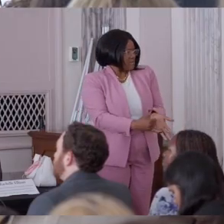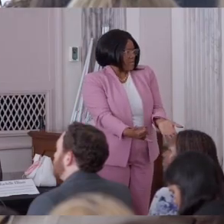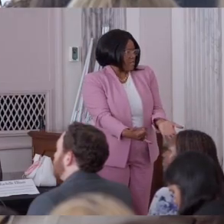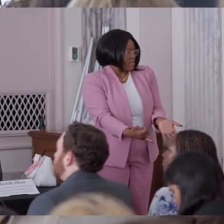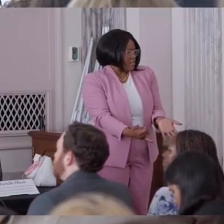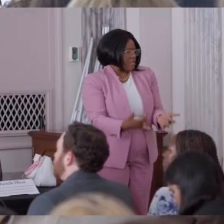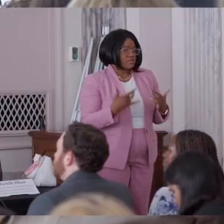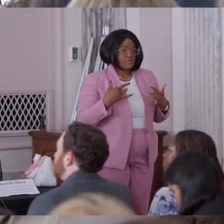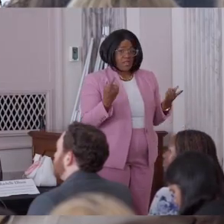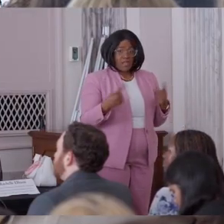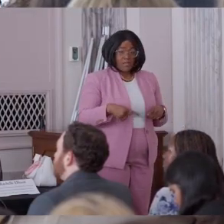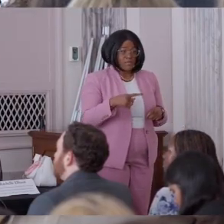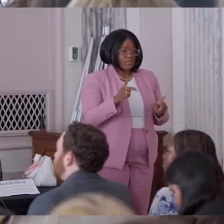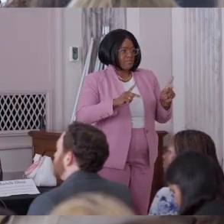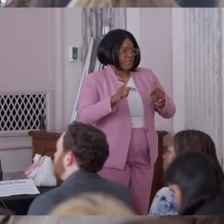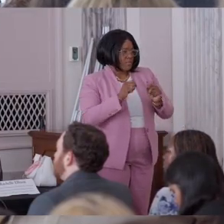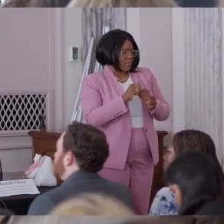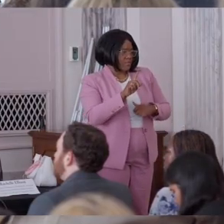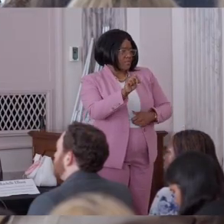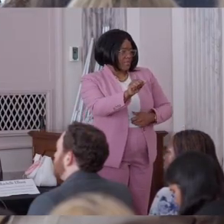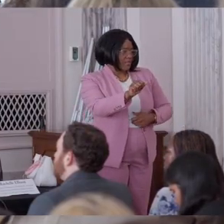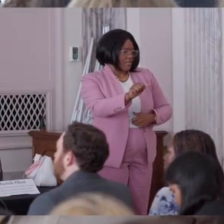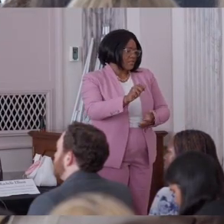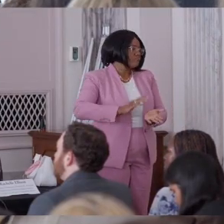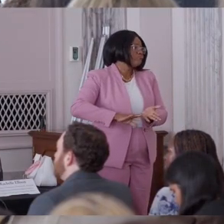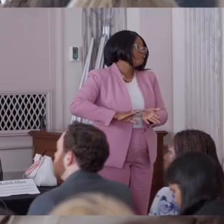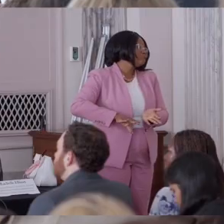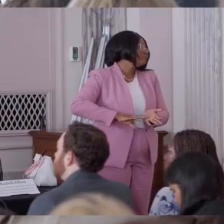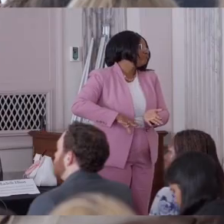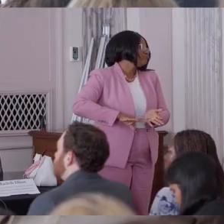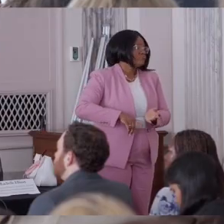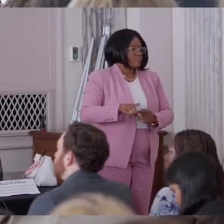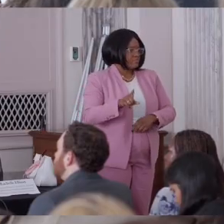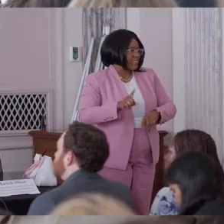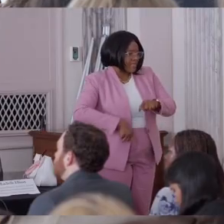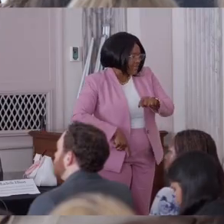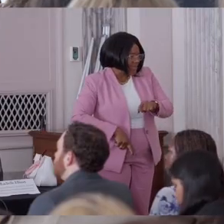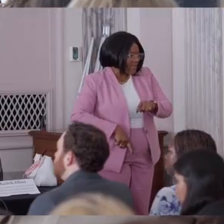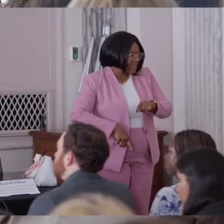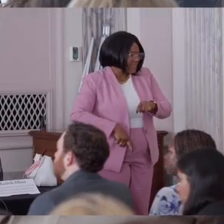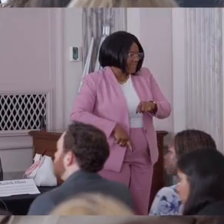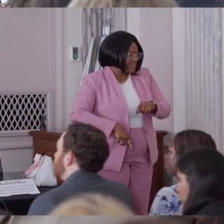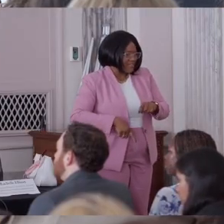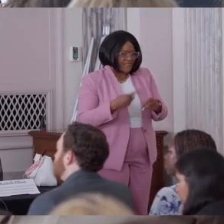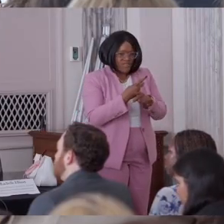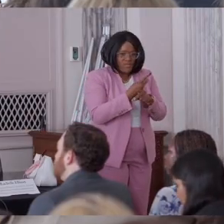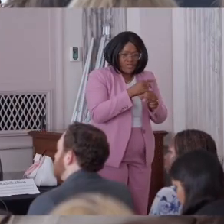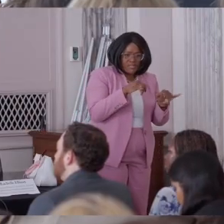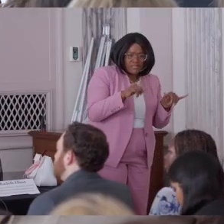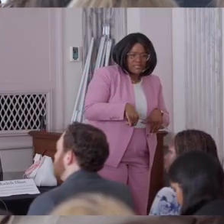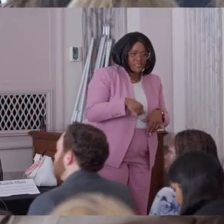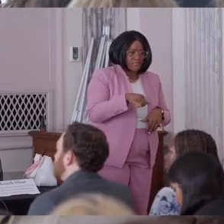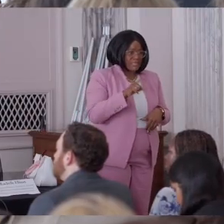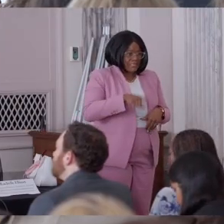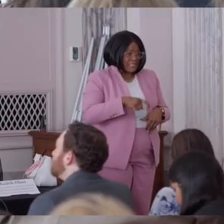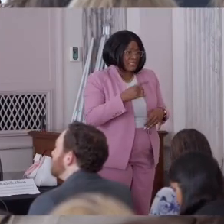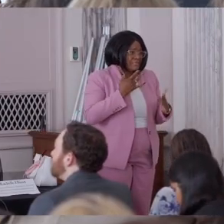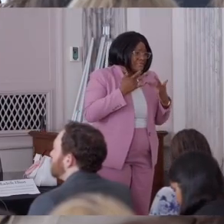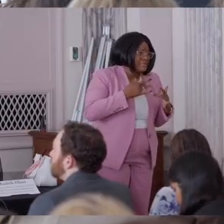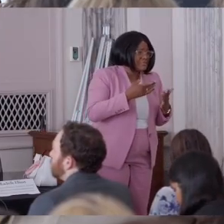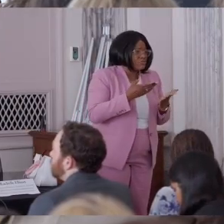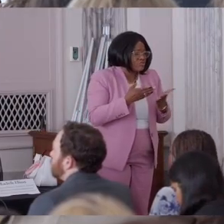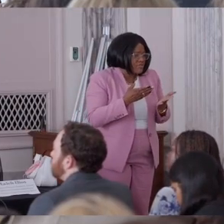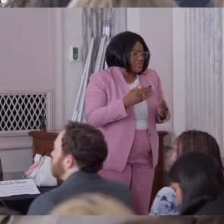far too often, it is people with disabilities who are the first people who can't navigate those systems, who need services.